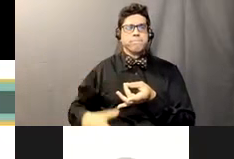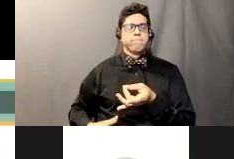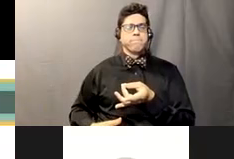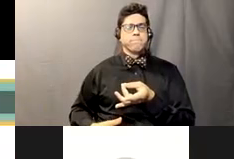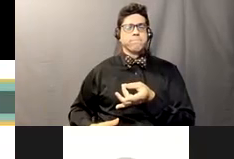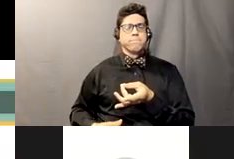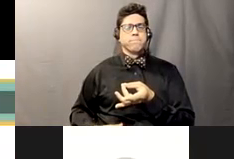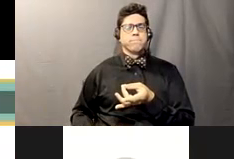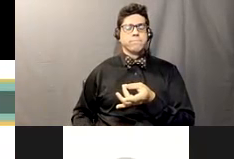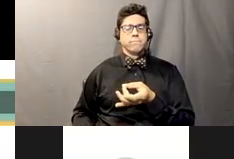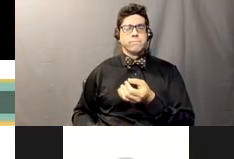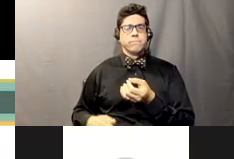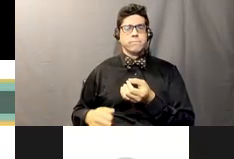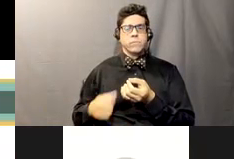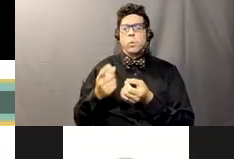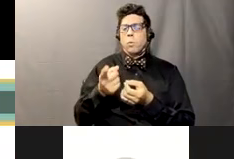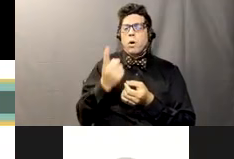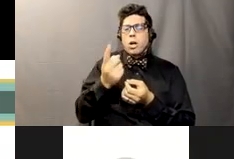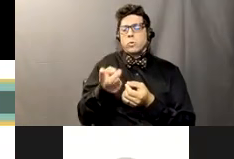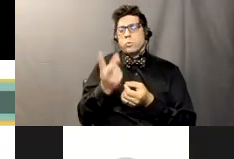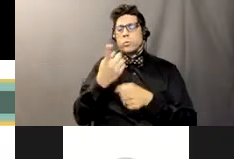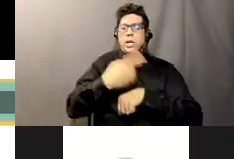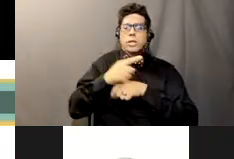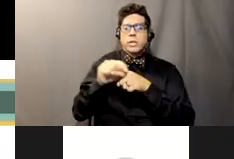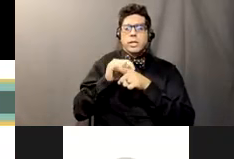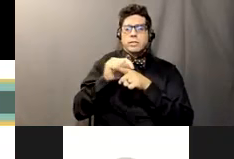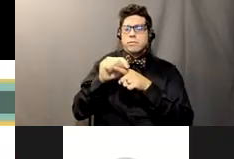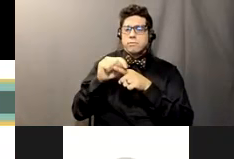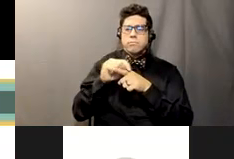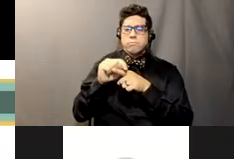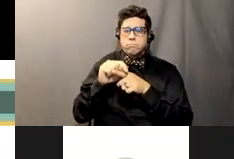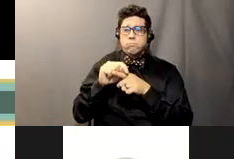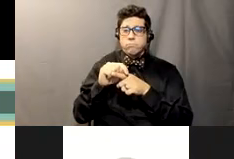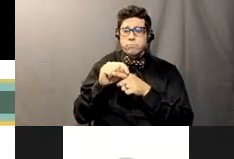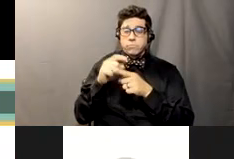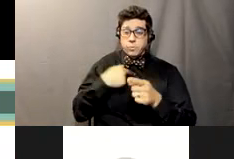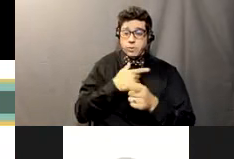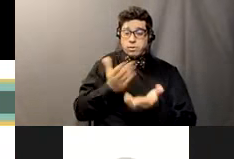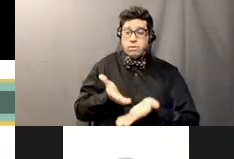1 to even 2-day trainings. So we offer the